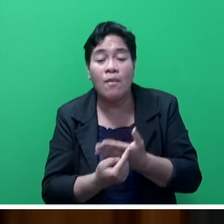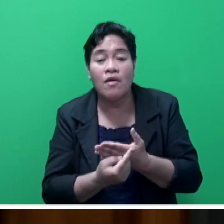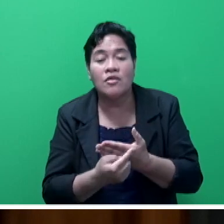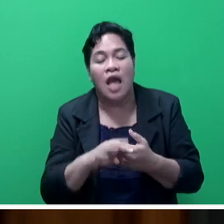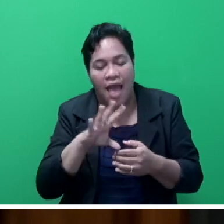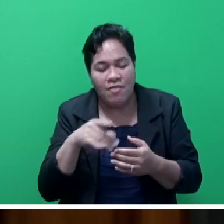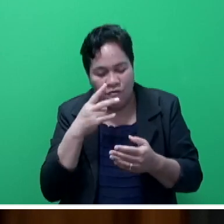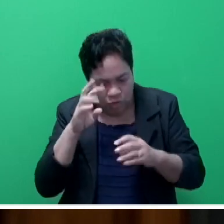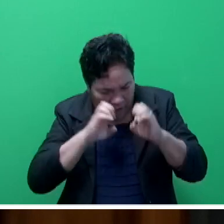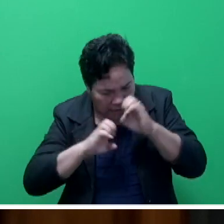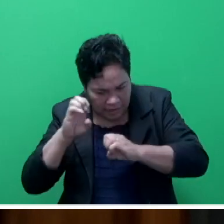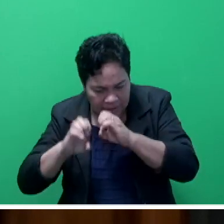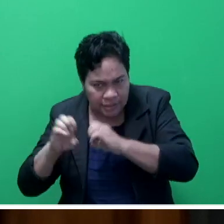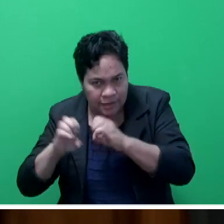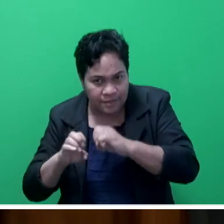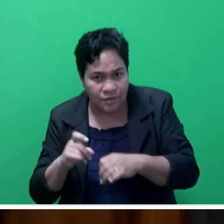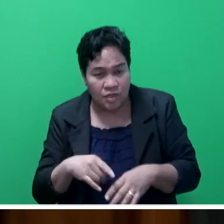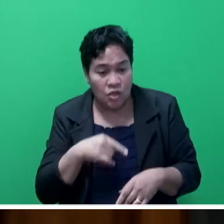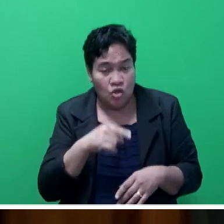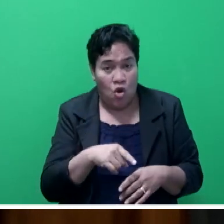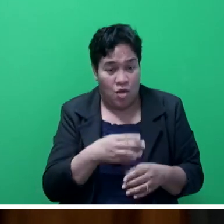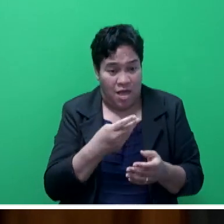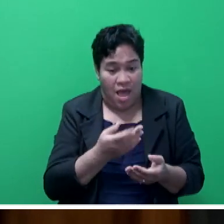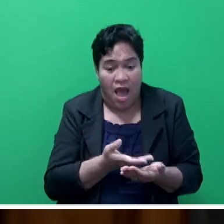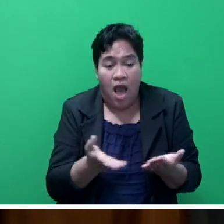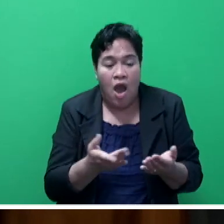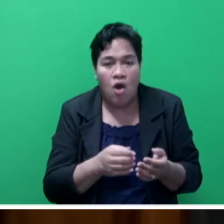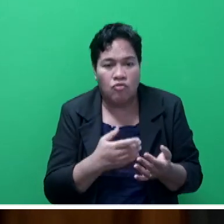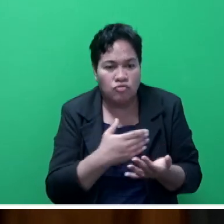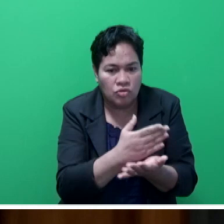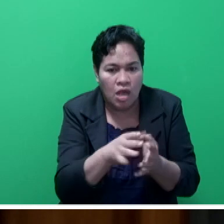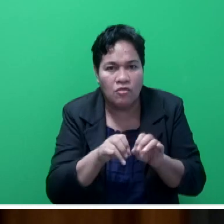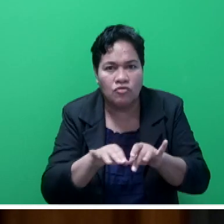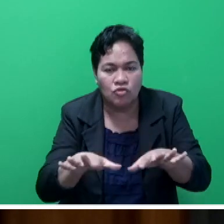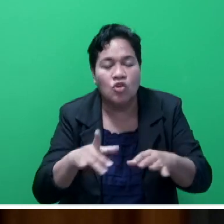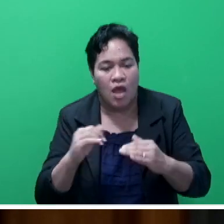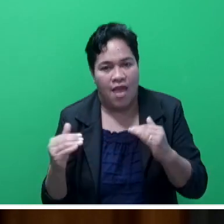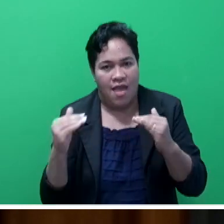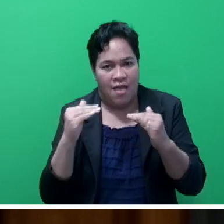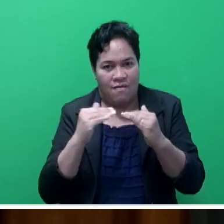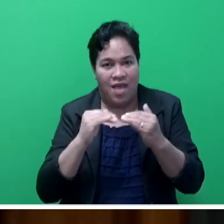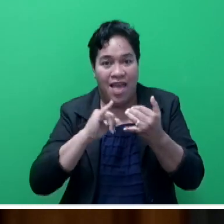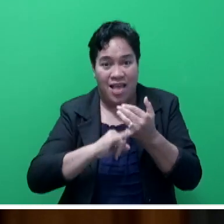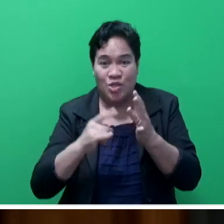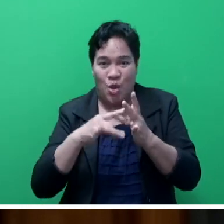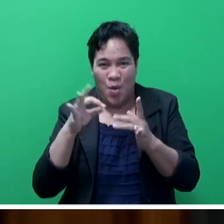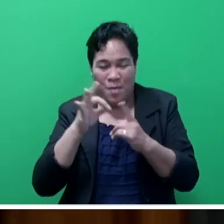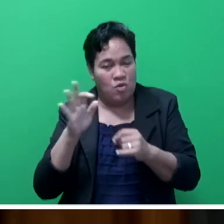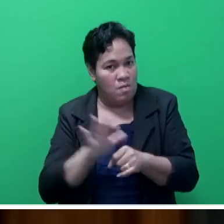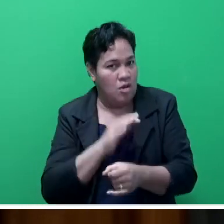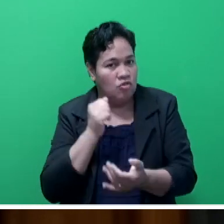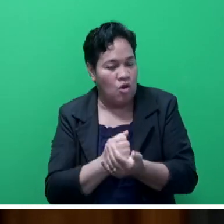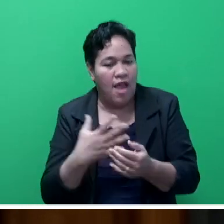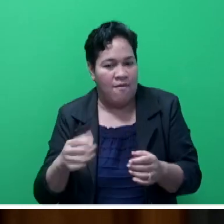basis. To strengthen the allocation and distribution, the Ministry has put in place a standard operating procedure to ensure that there is a